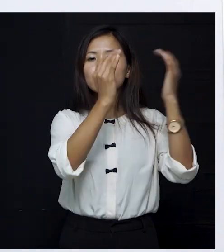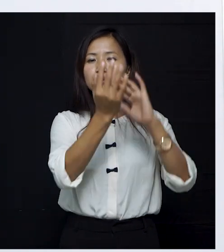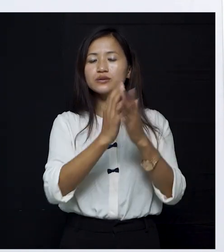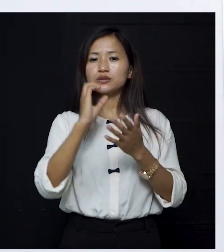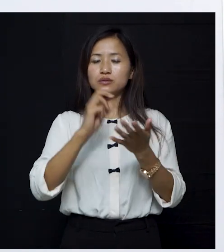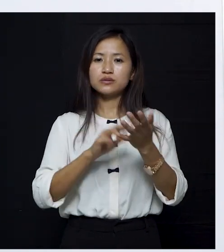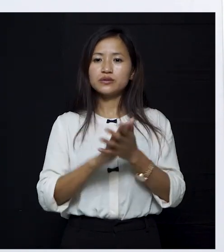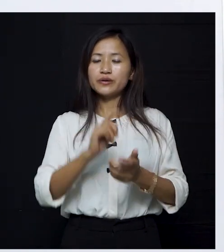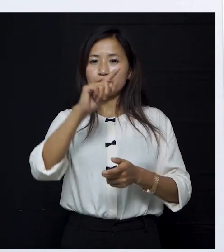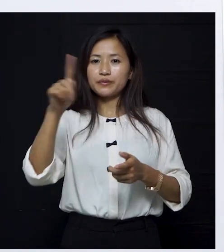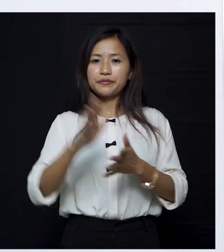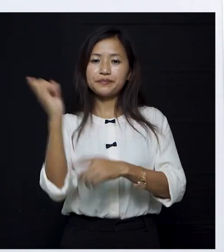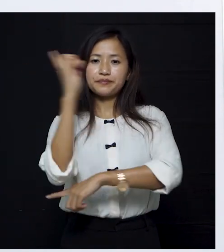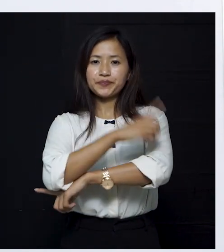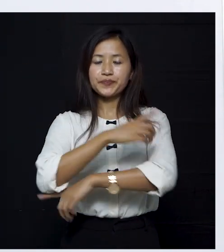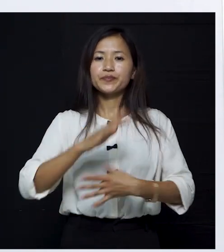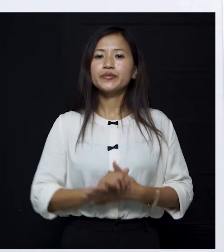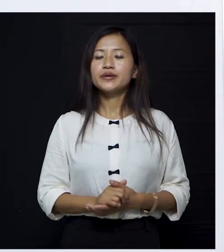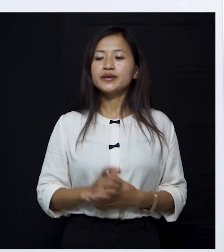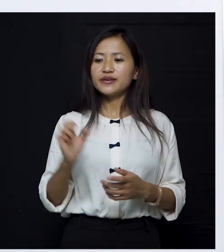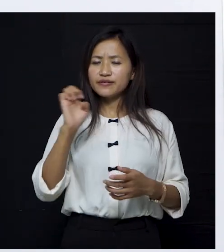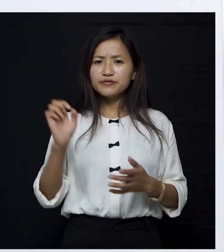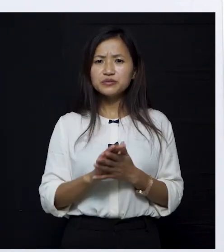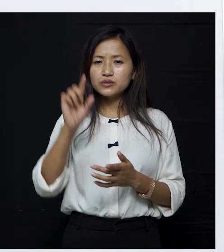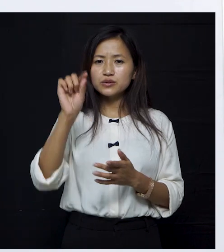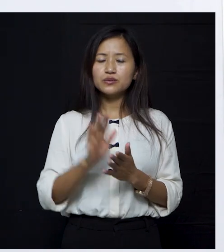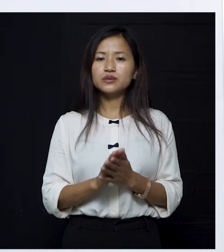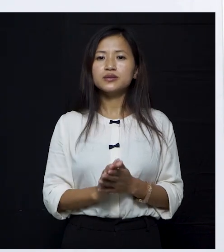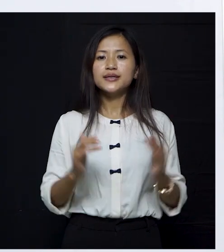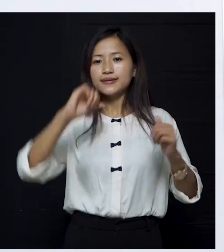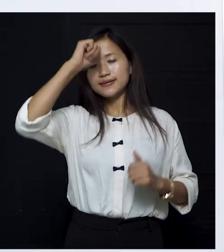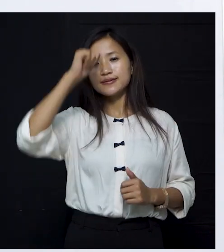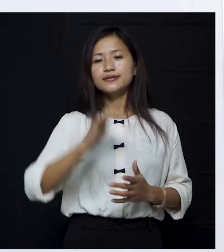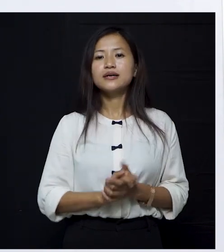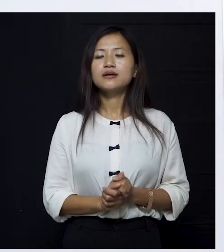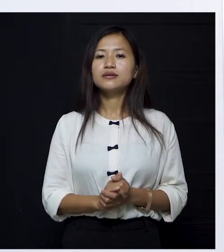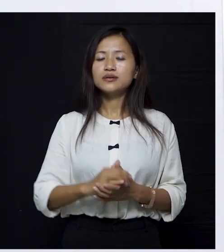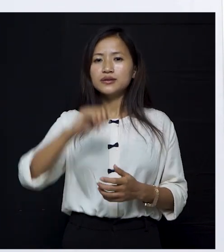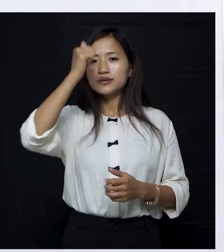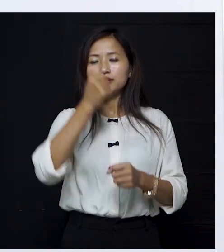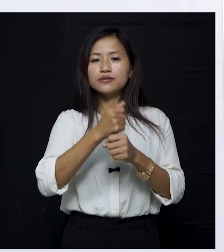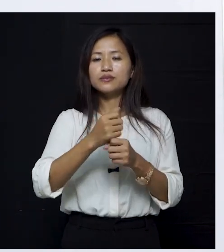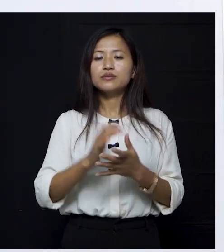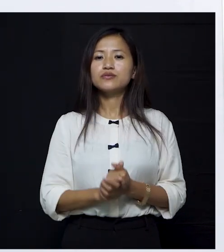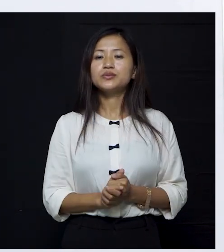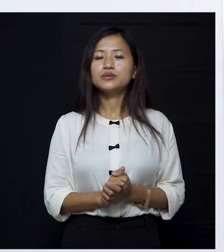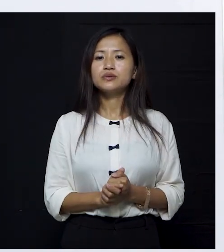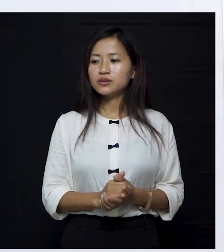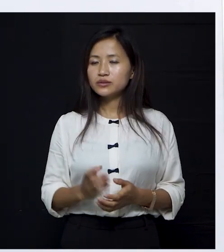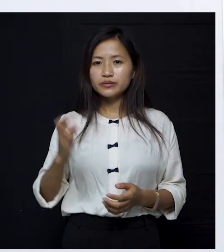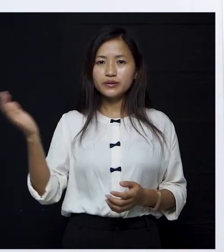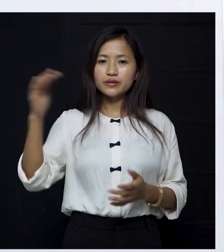Rights Day, okay? Then even to do with India, coming closer home, the Indian government also, they came